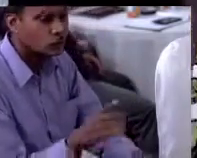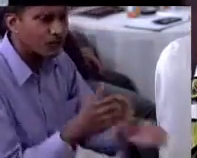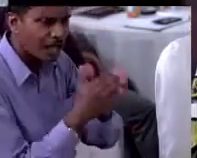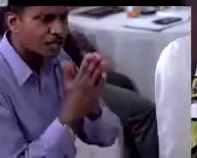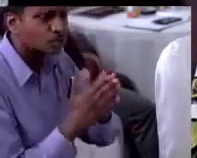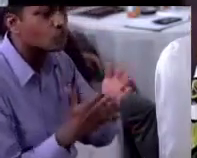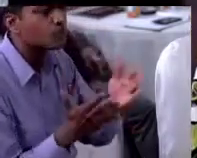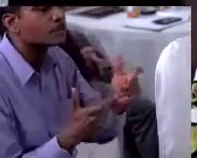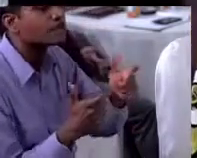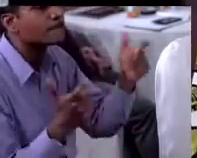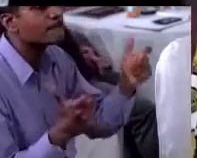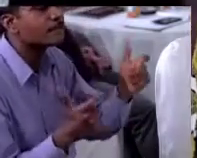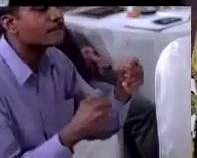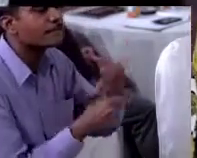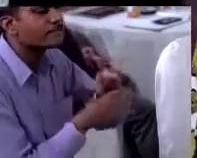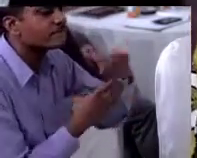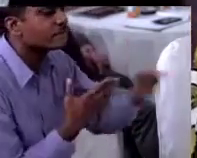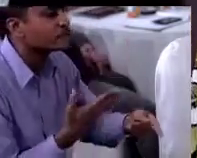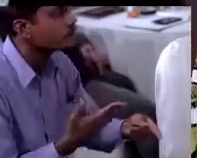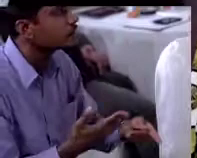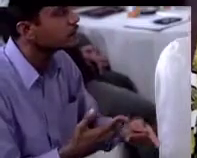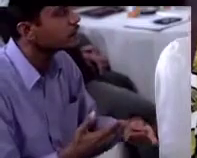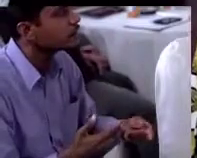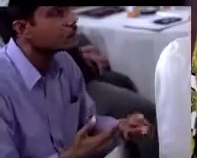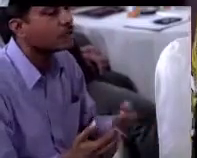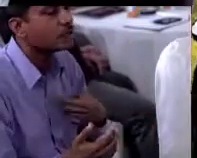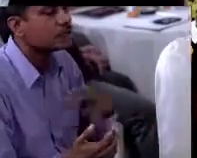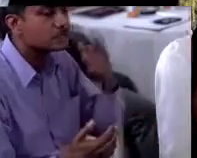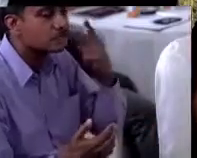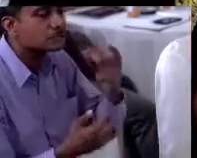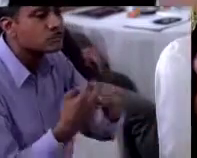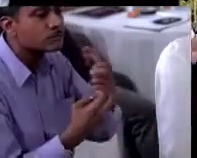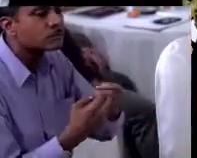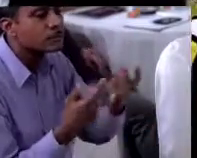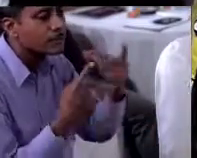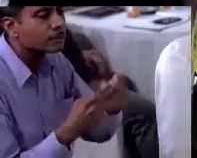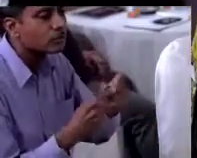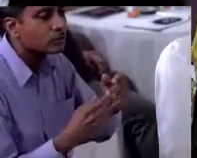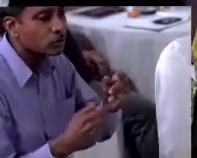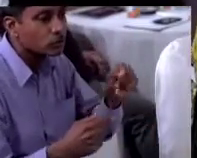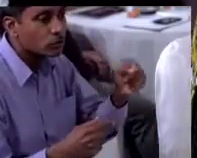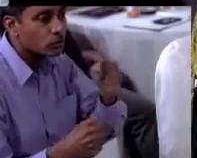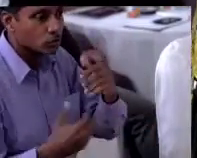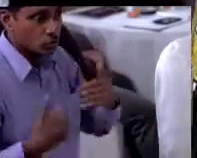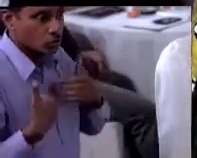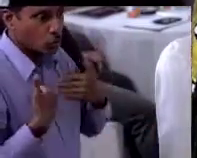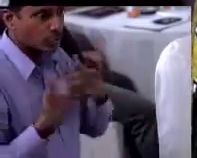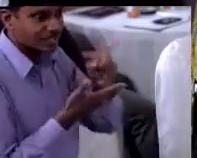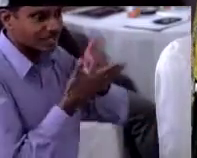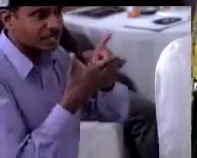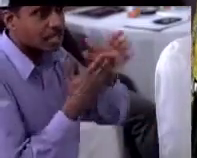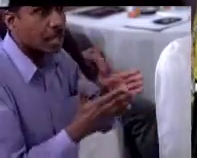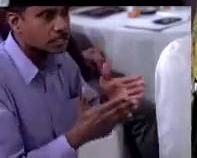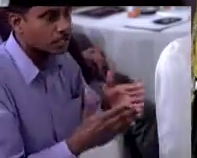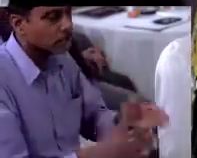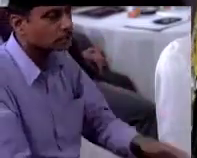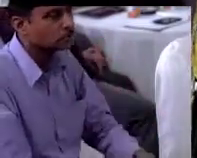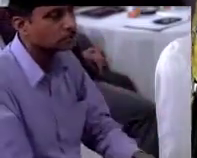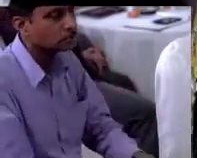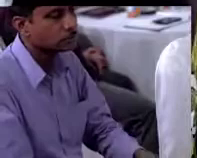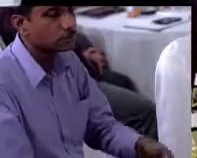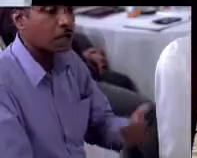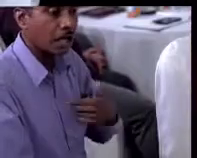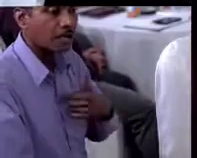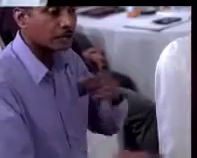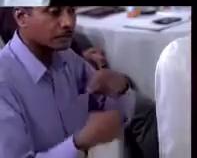given. And I want to, because you asked what was our biggest failure and what are the issues that you see coming up, and I see that issue come up with young designers